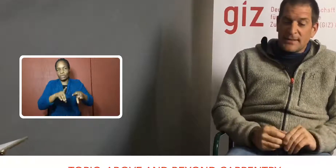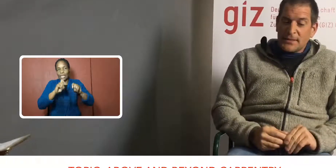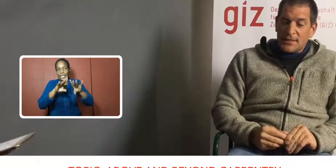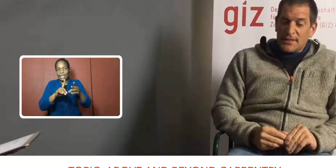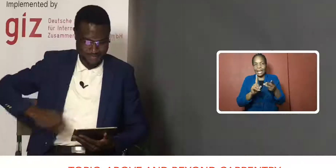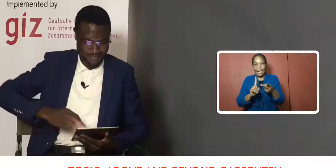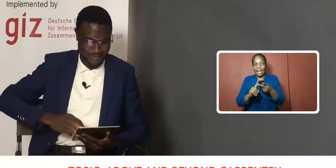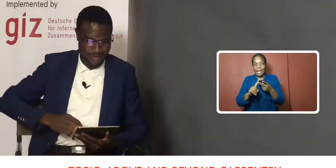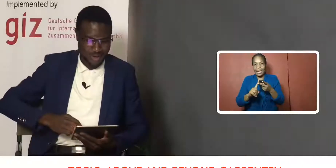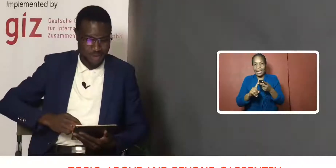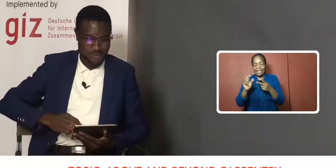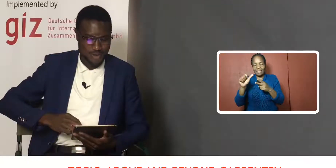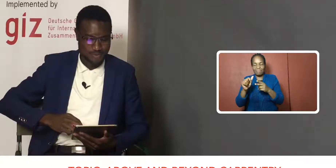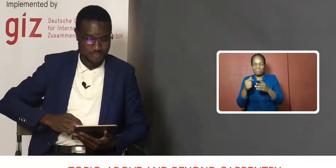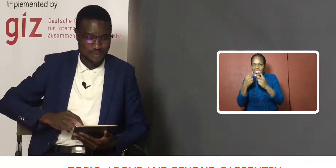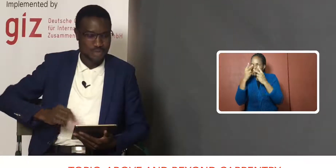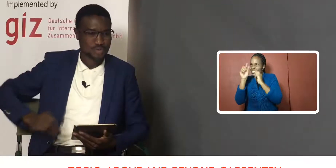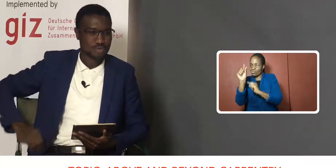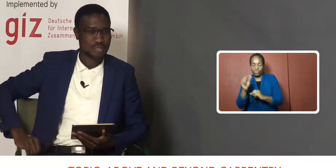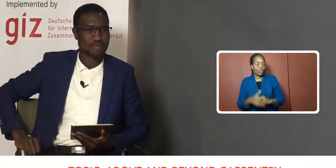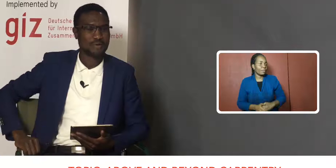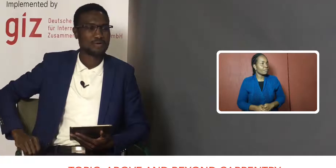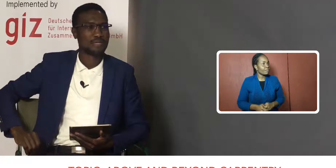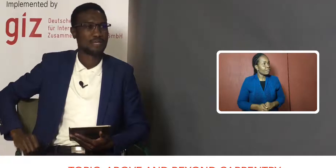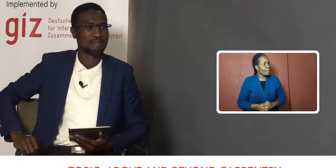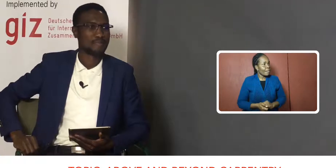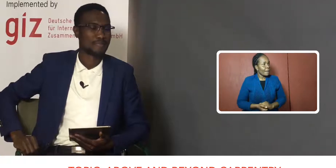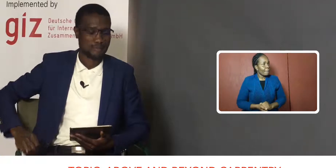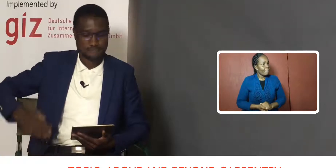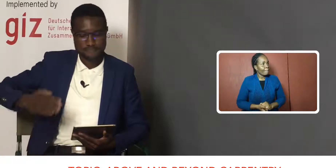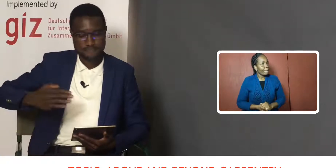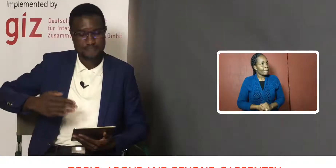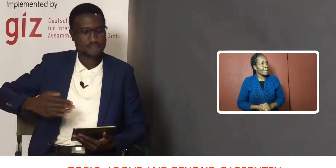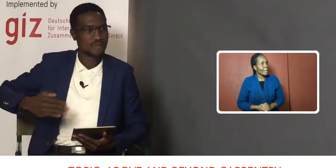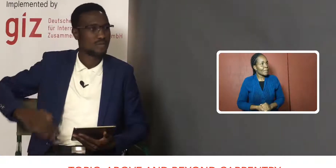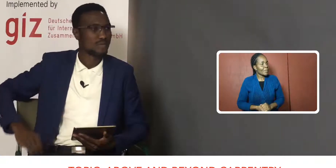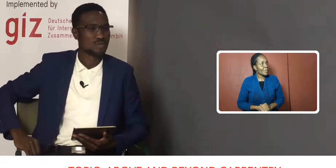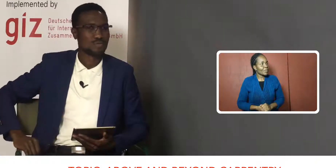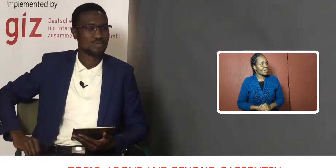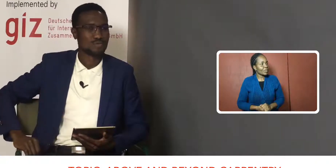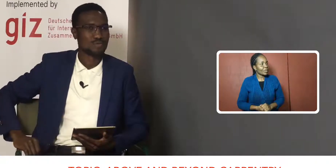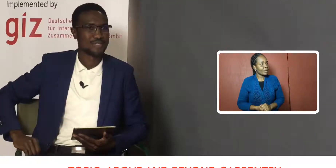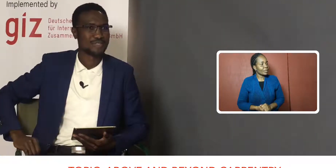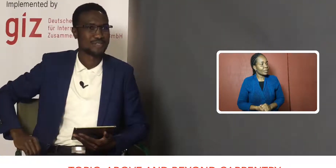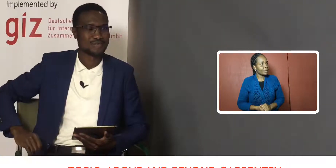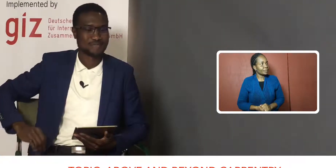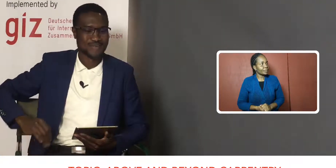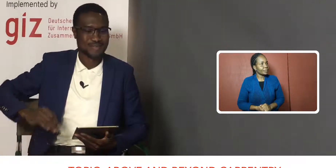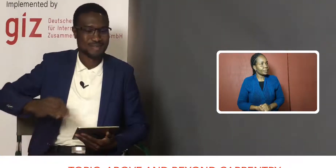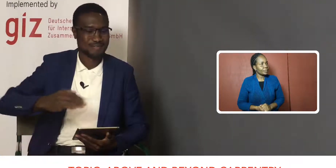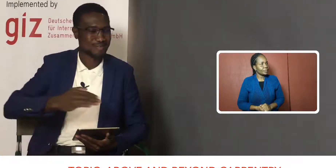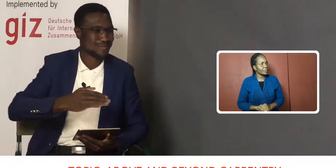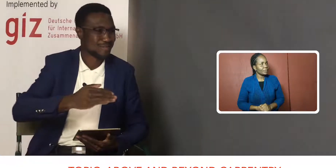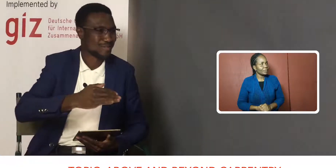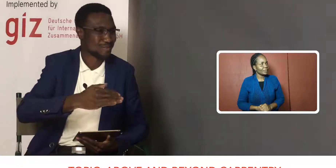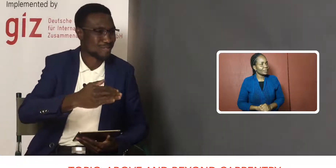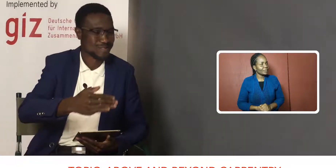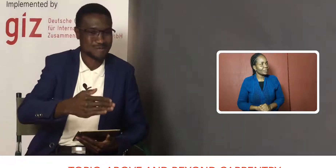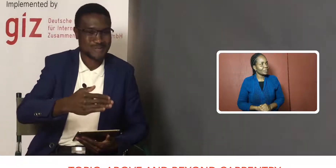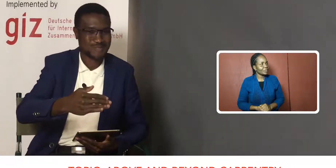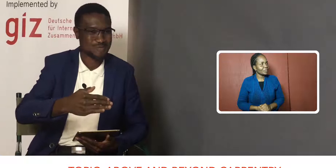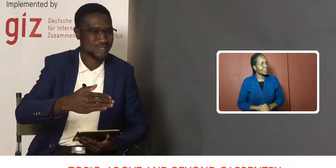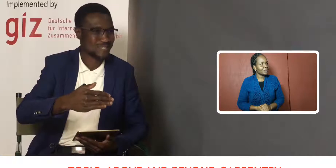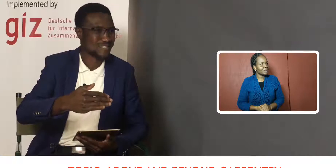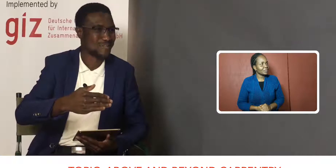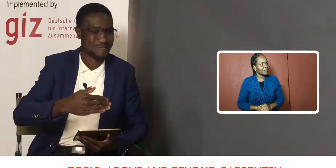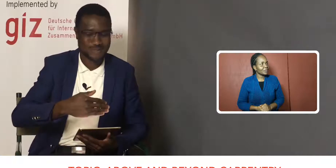there. Yeah. Now, you talked about you watched. I forgot the